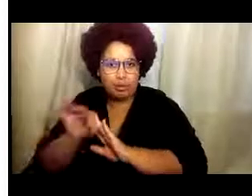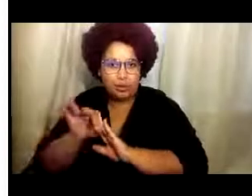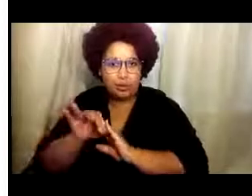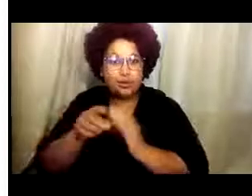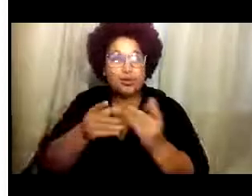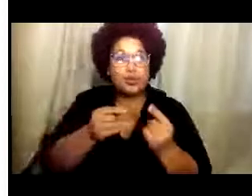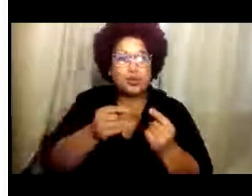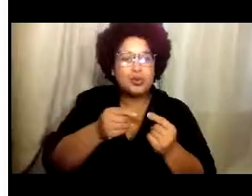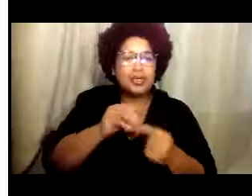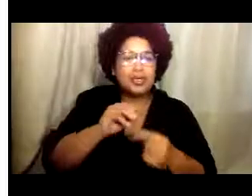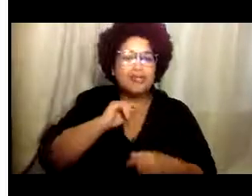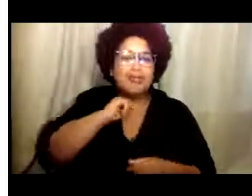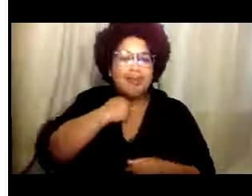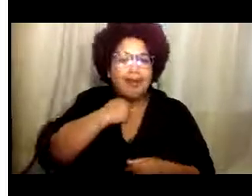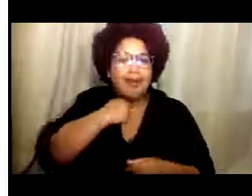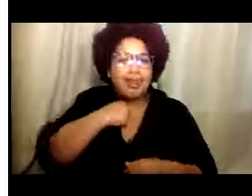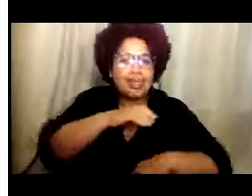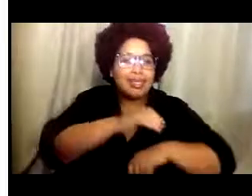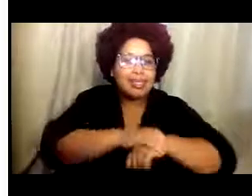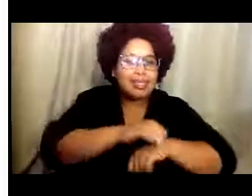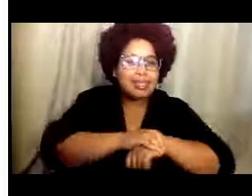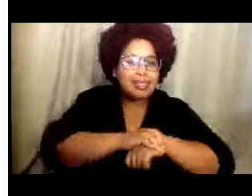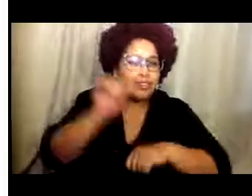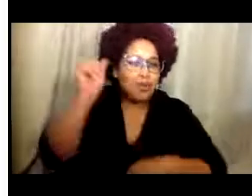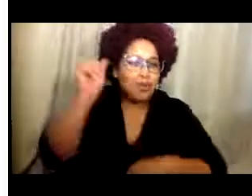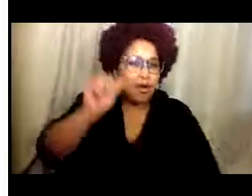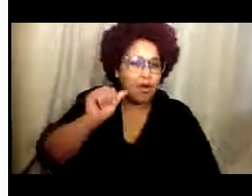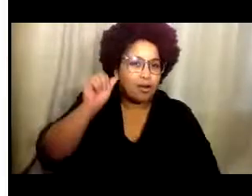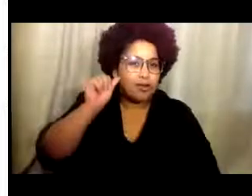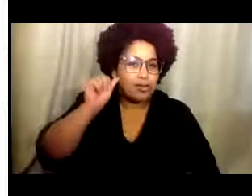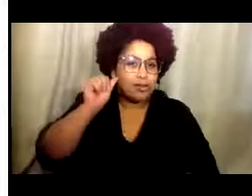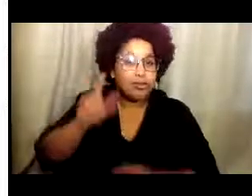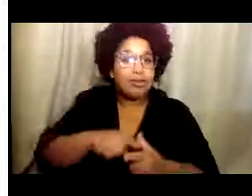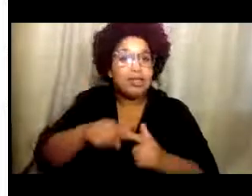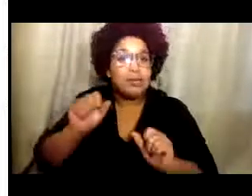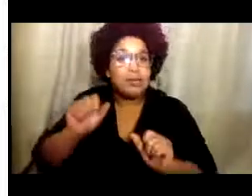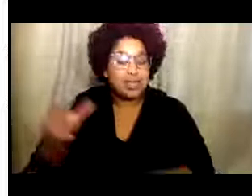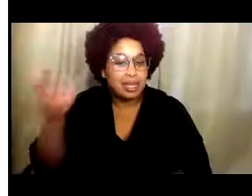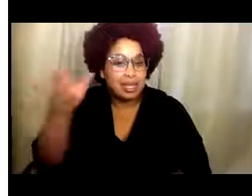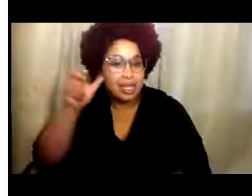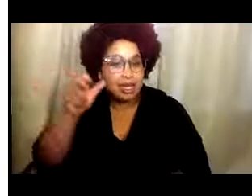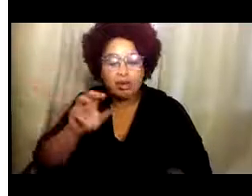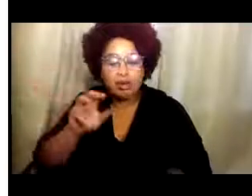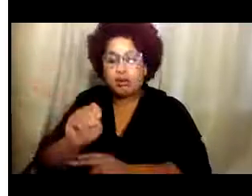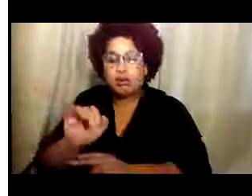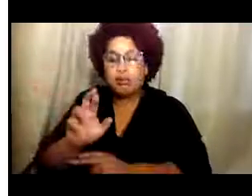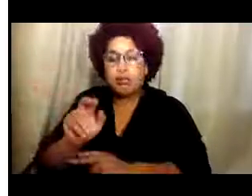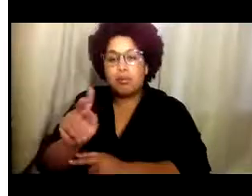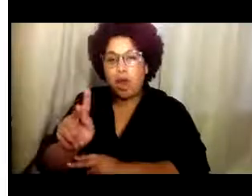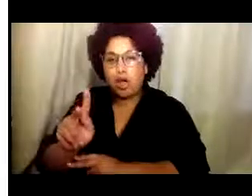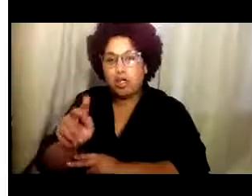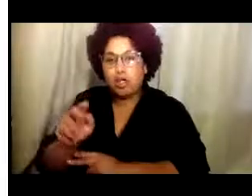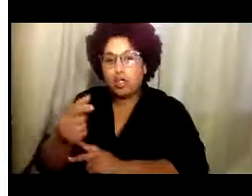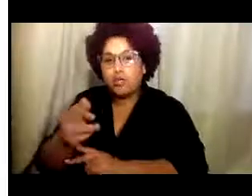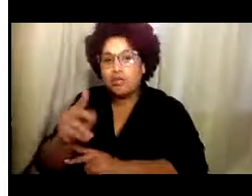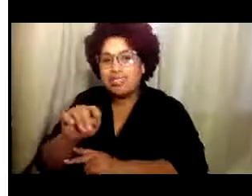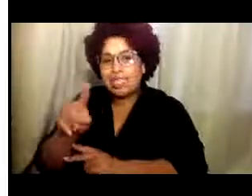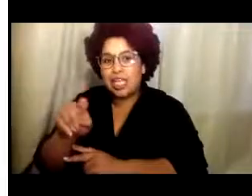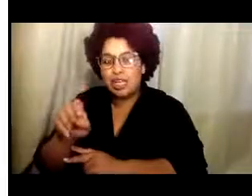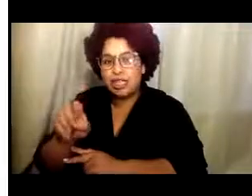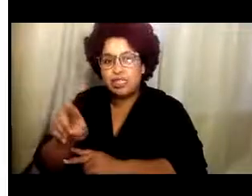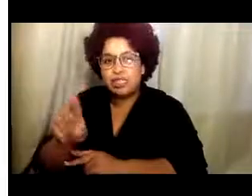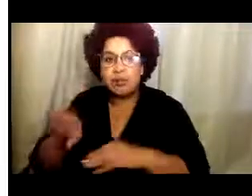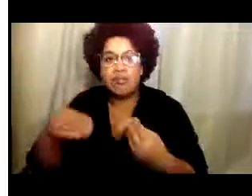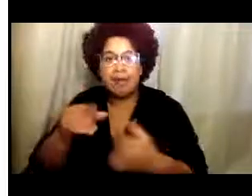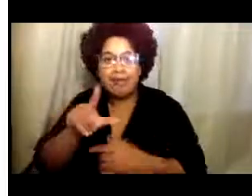original audio. You will then be able to hear Mark Gutierrez provide a live and simultaneous